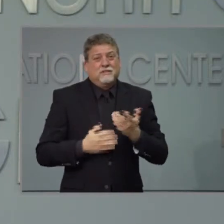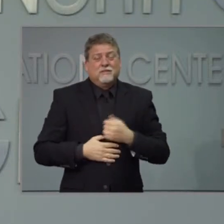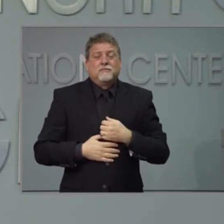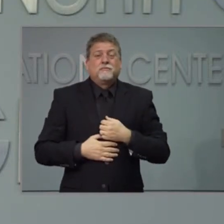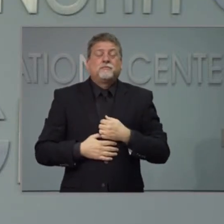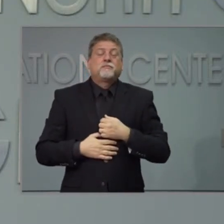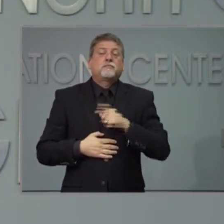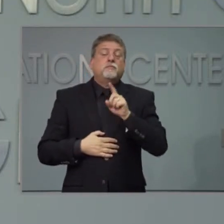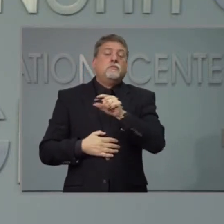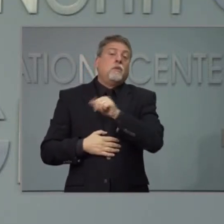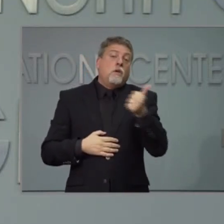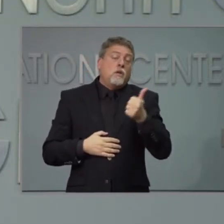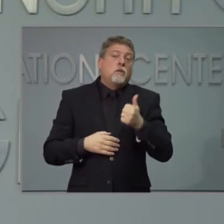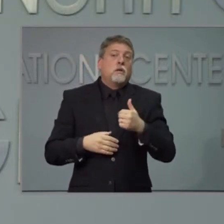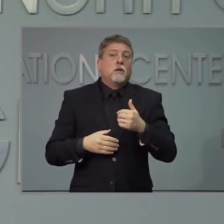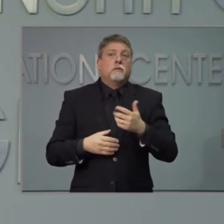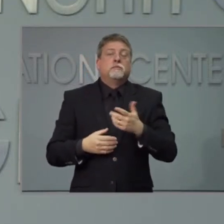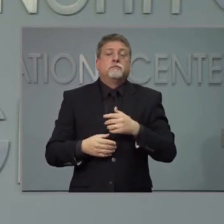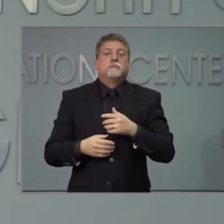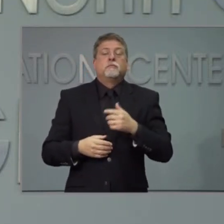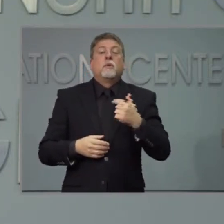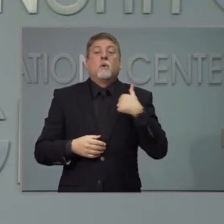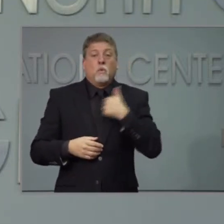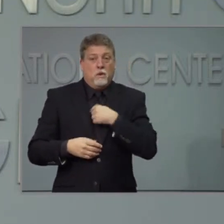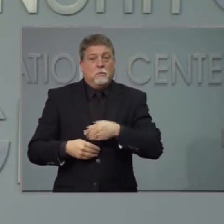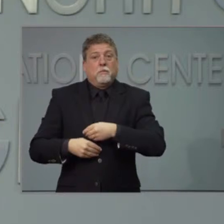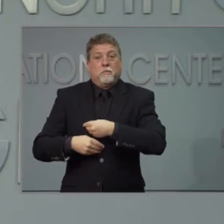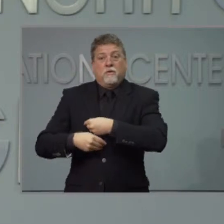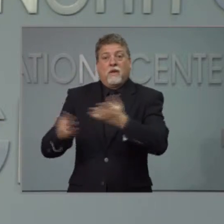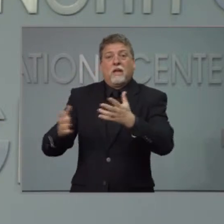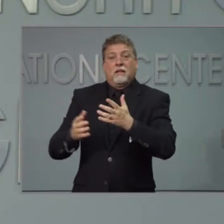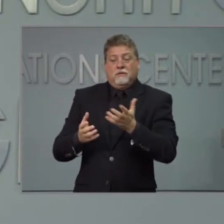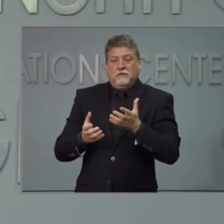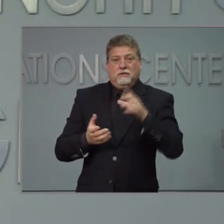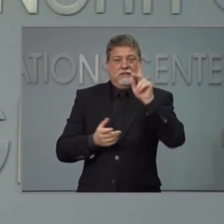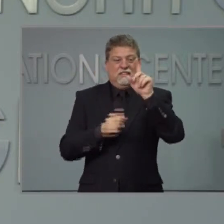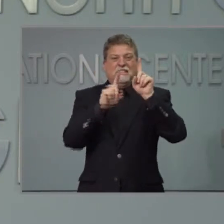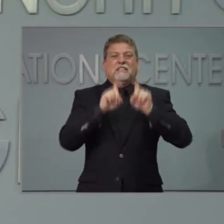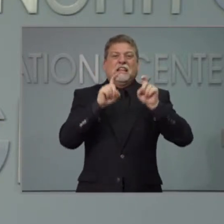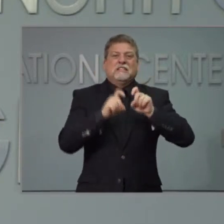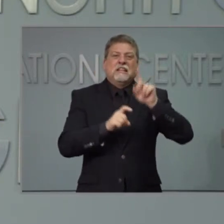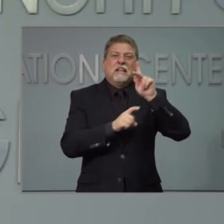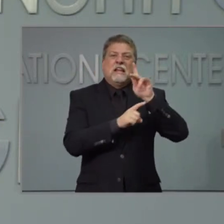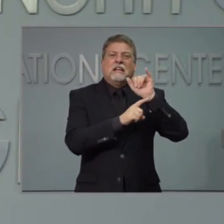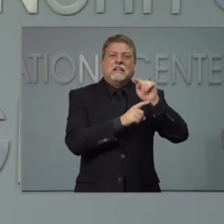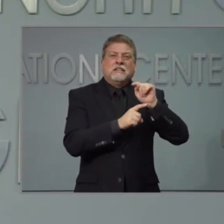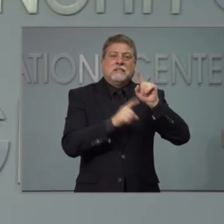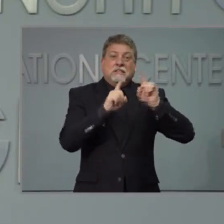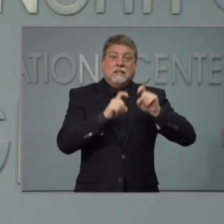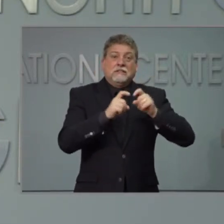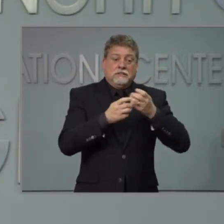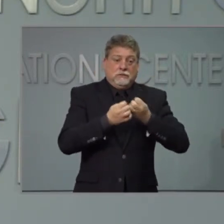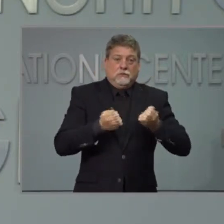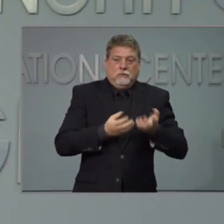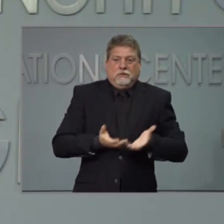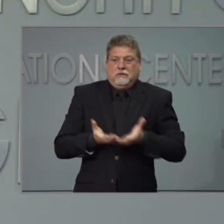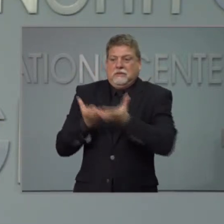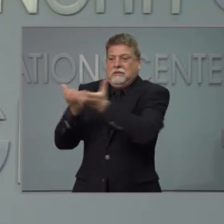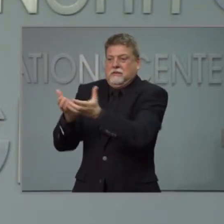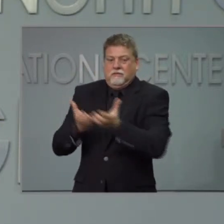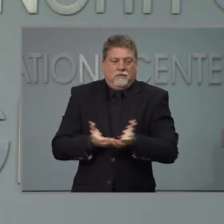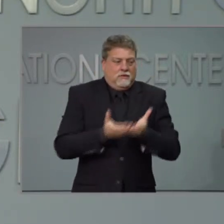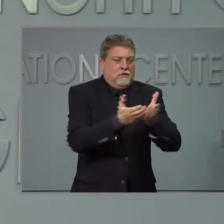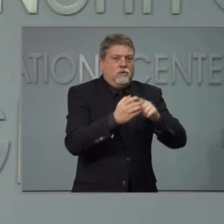addition, we have provided tests to our universities. A lot of college students are beginning to go home